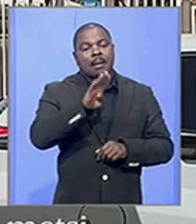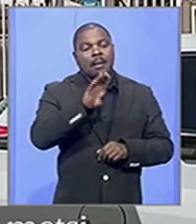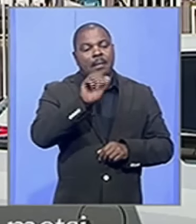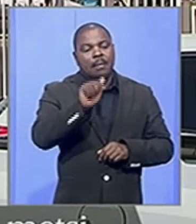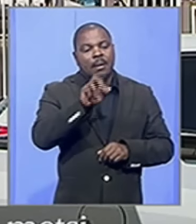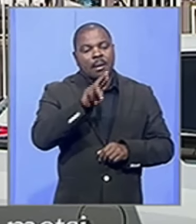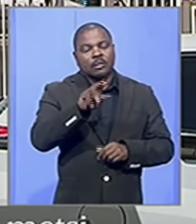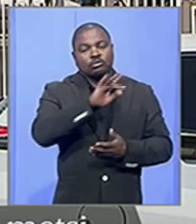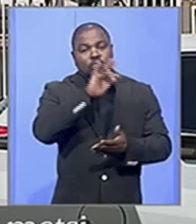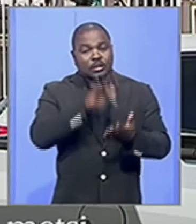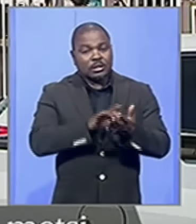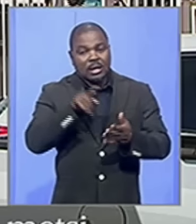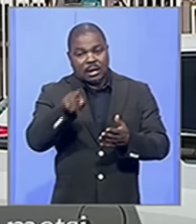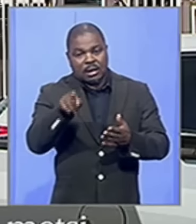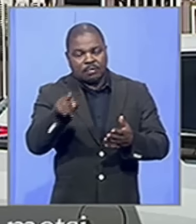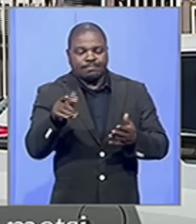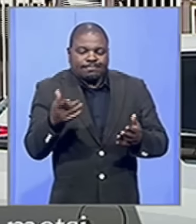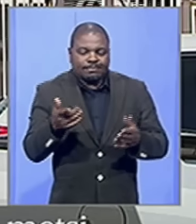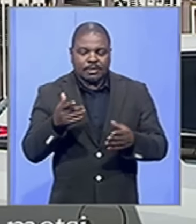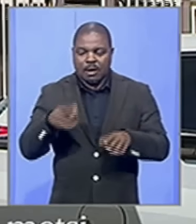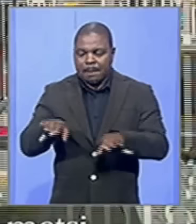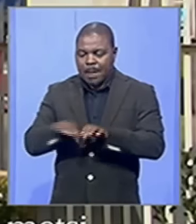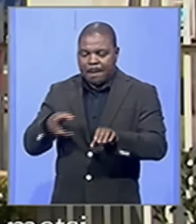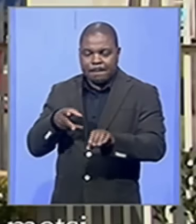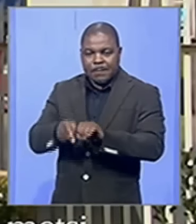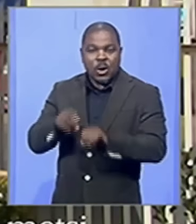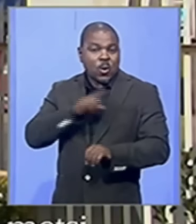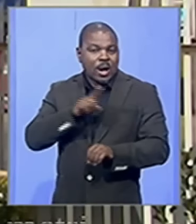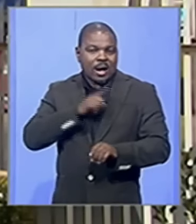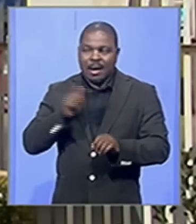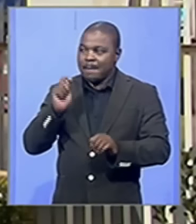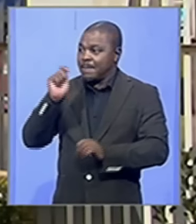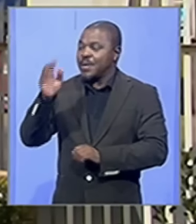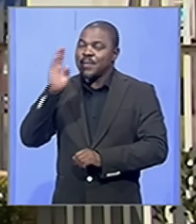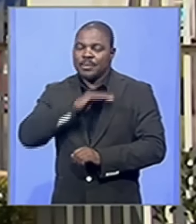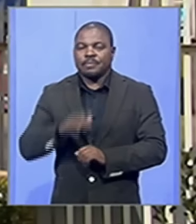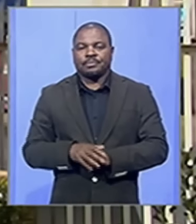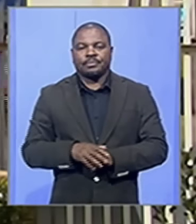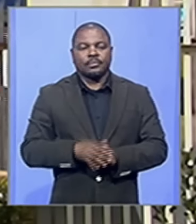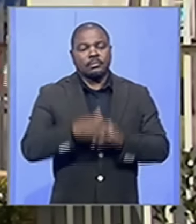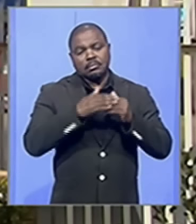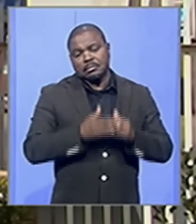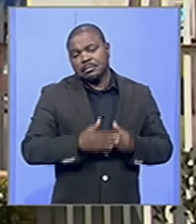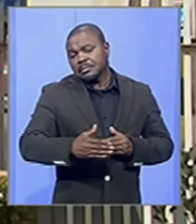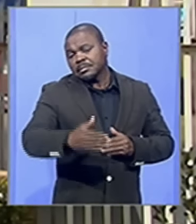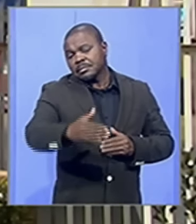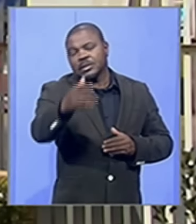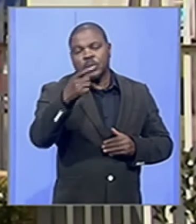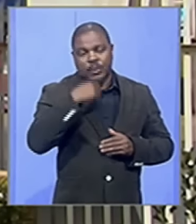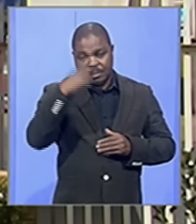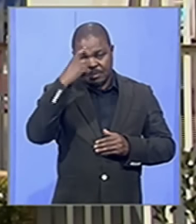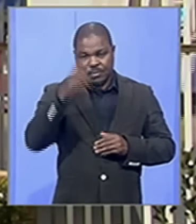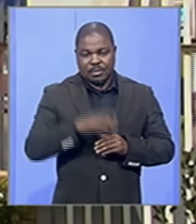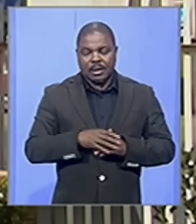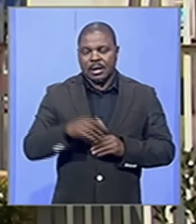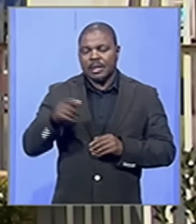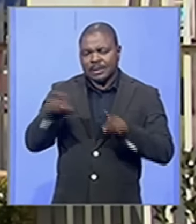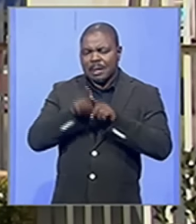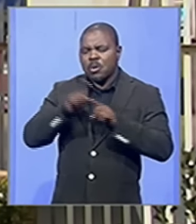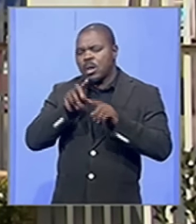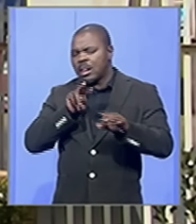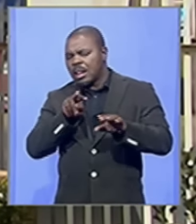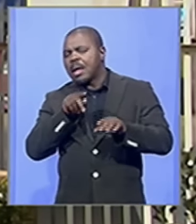ka ntla dituelo tse di tsheletseng kwa morago ka tabenya dilo tse di kopela ka mpa long term re bone bothata bo kgalenyana e bile